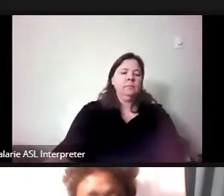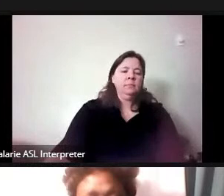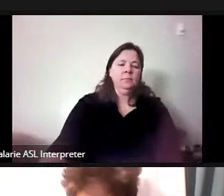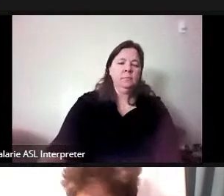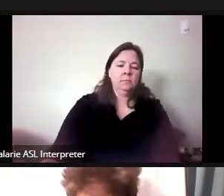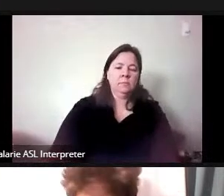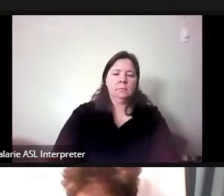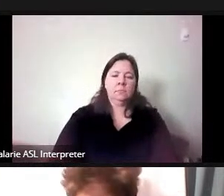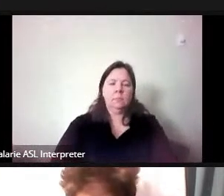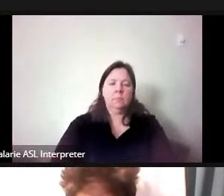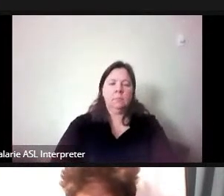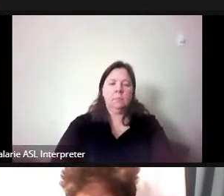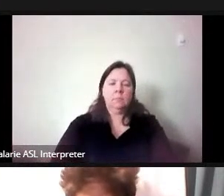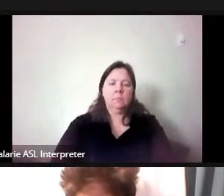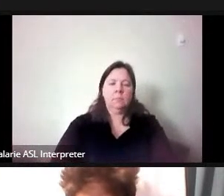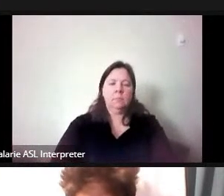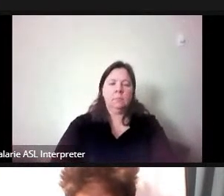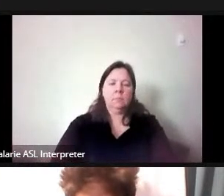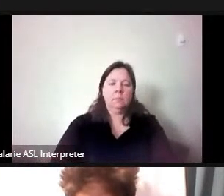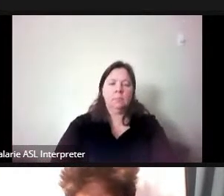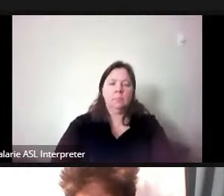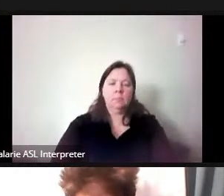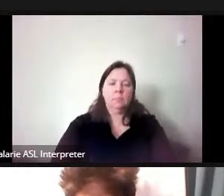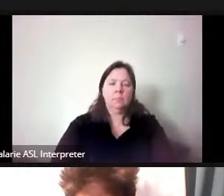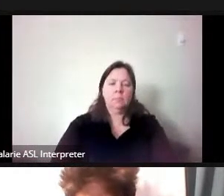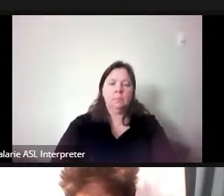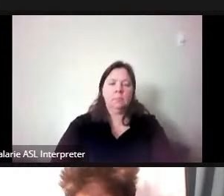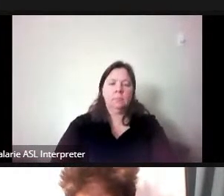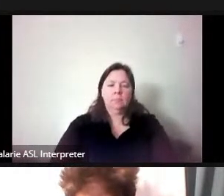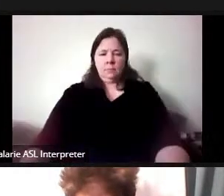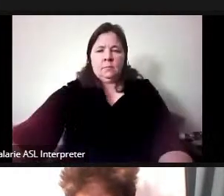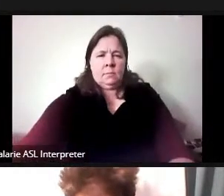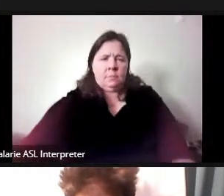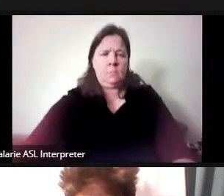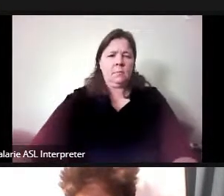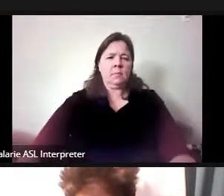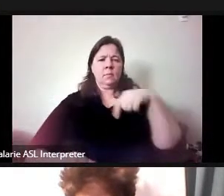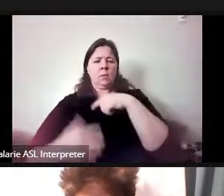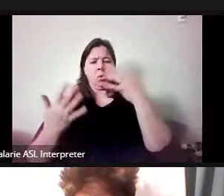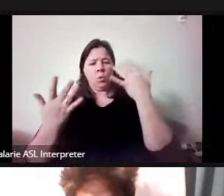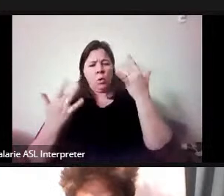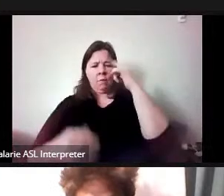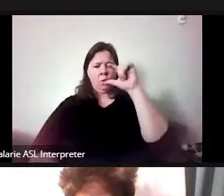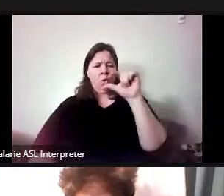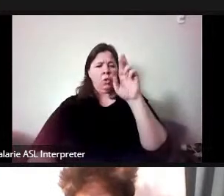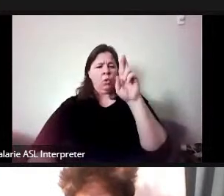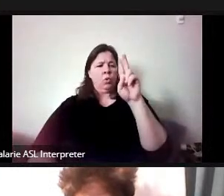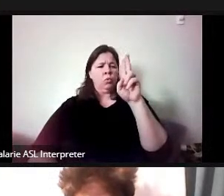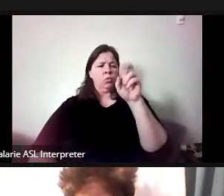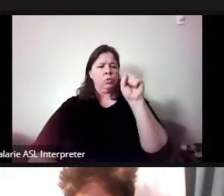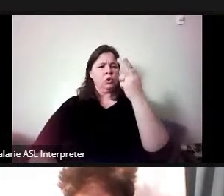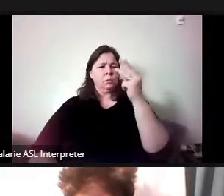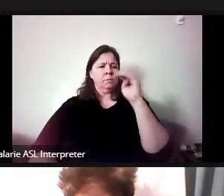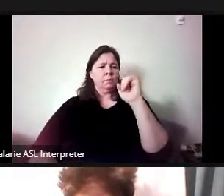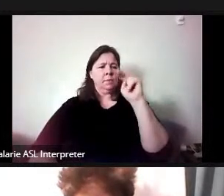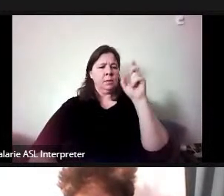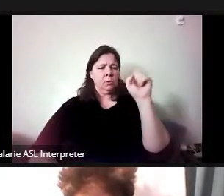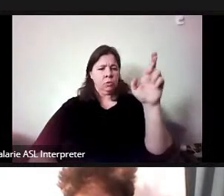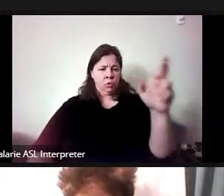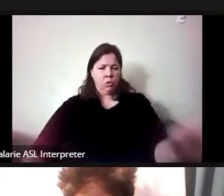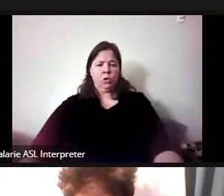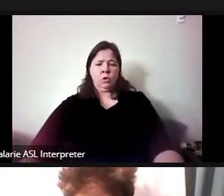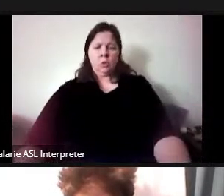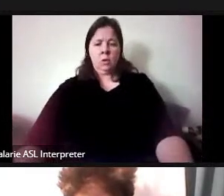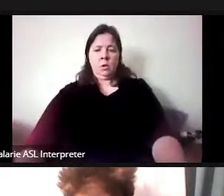So we're still waiting for GURSMINDER. So anybody else want to get in? Because this might be your only opportunity